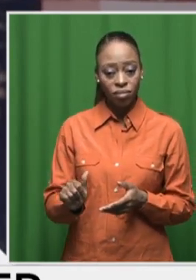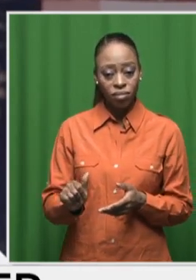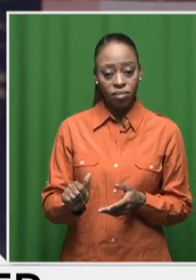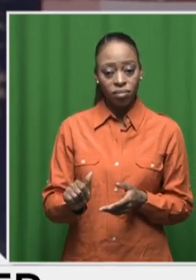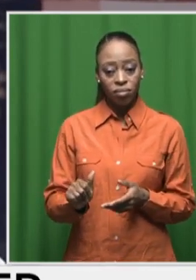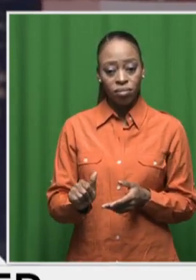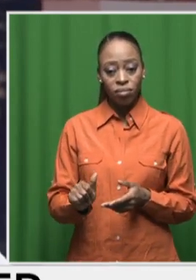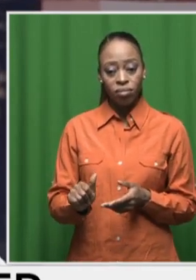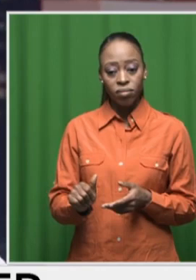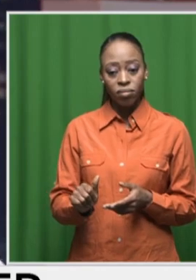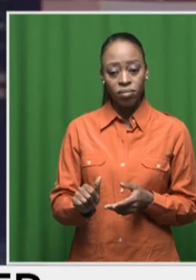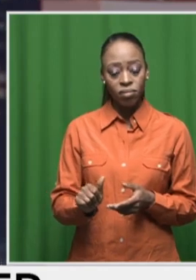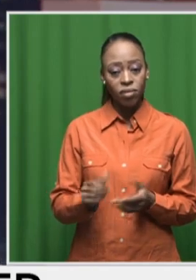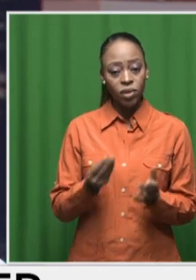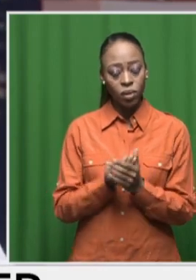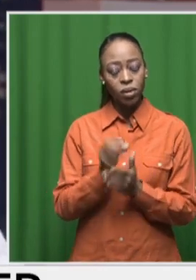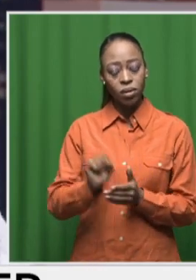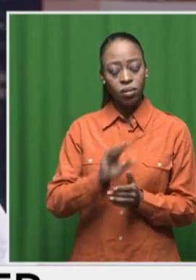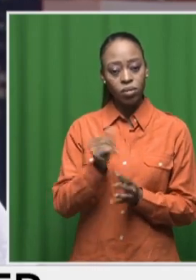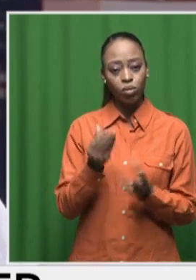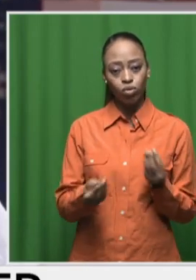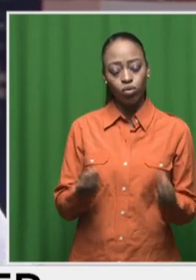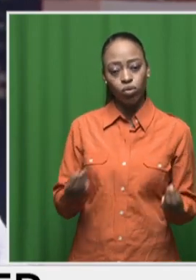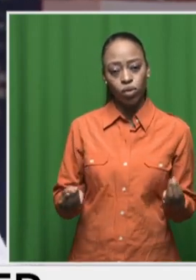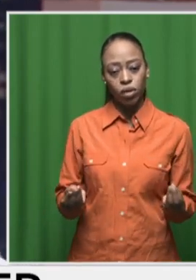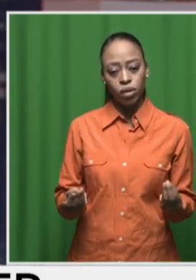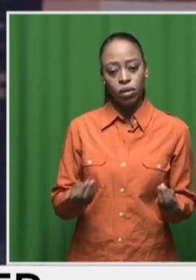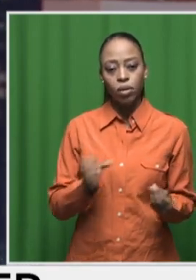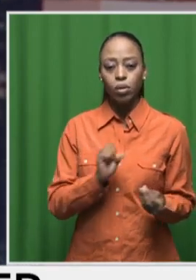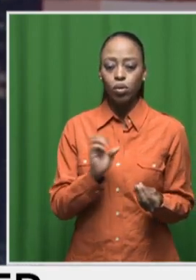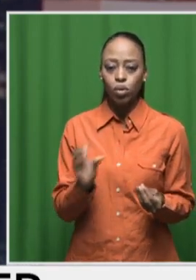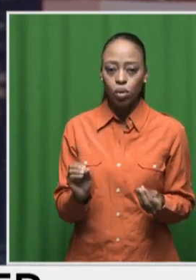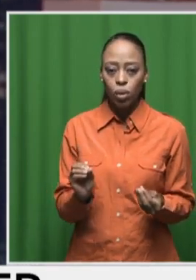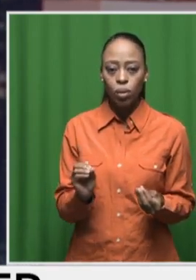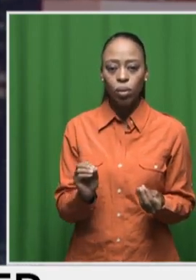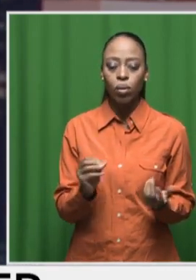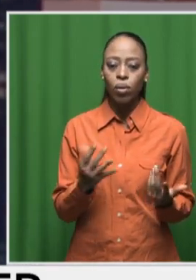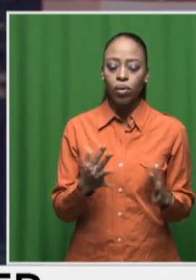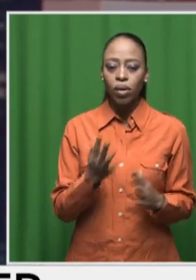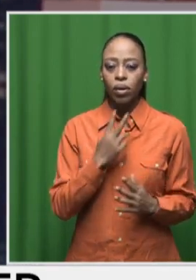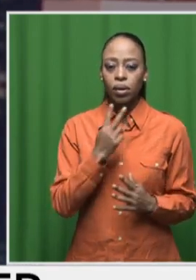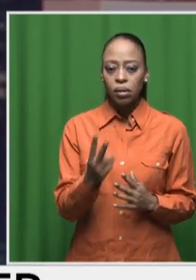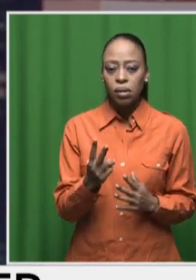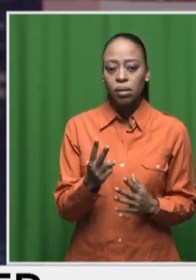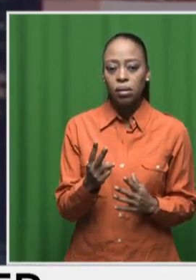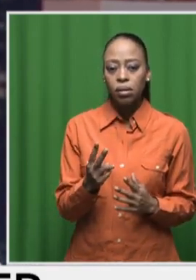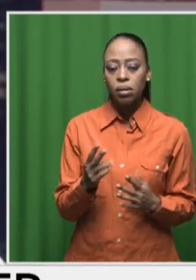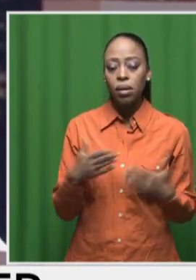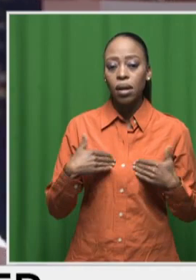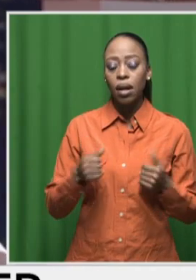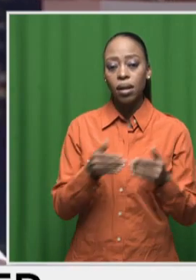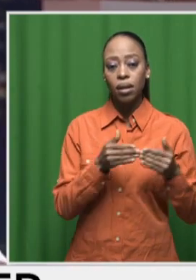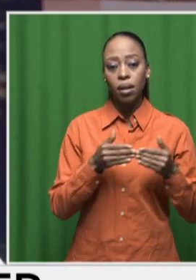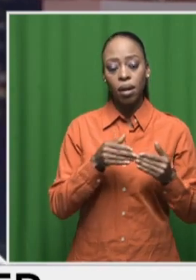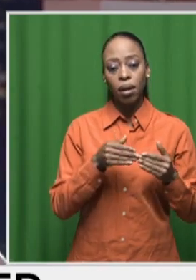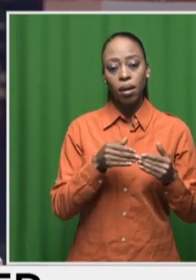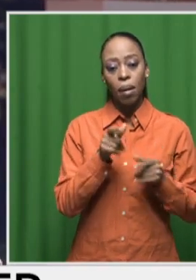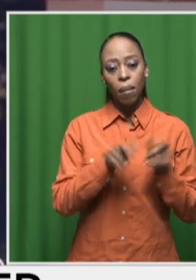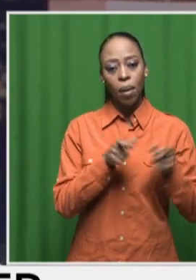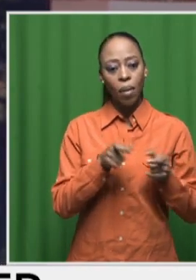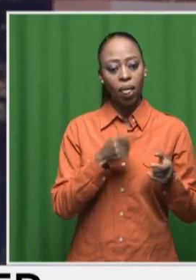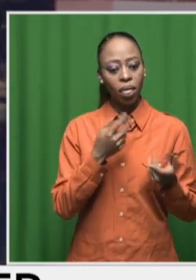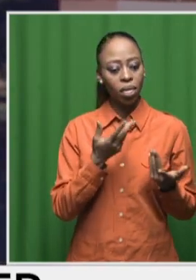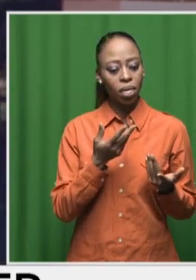on with South African children. And so you've seen, in that space and in healthcare, where people actually can't speak